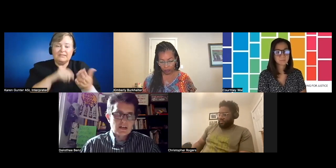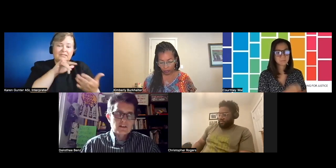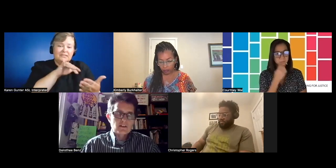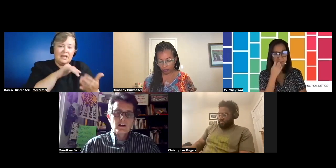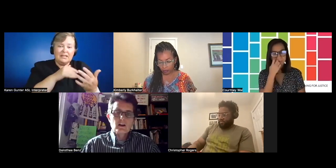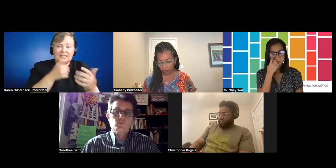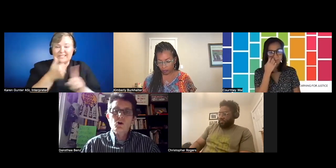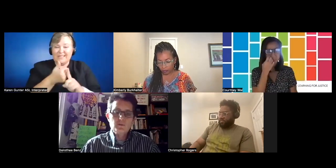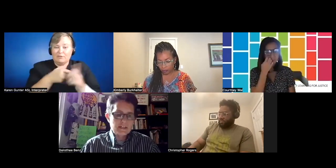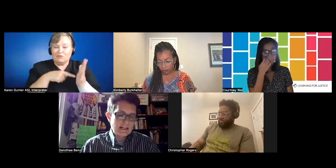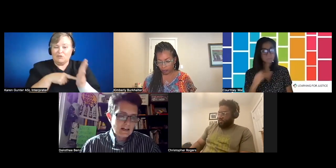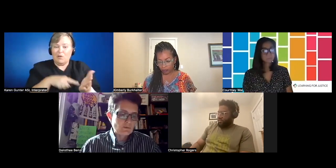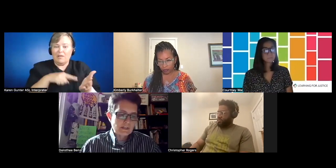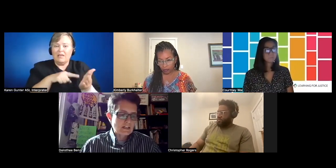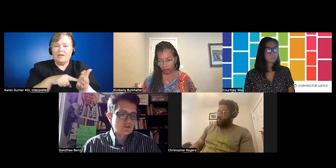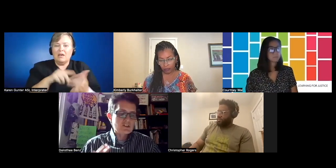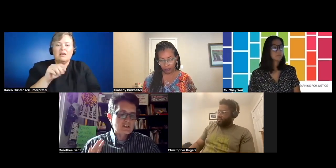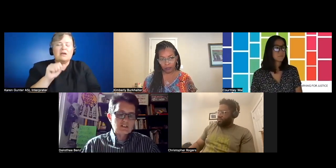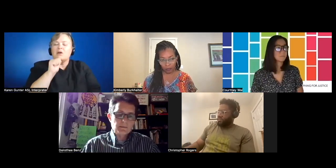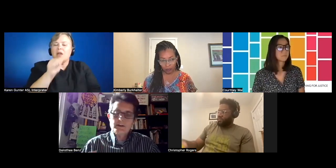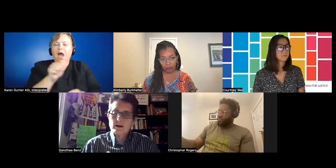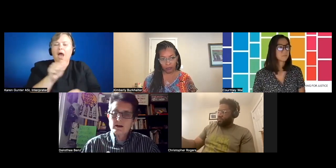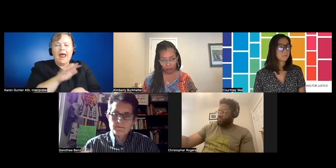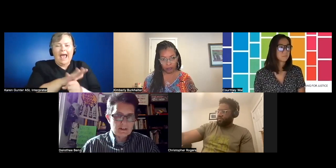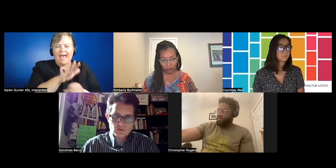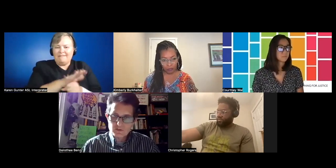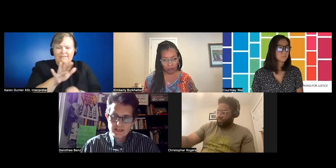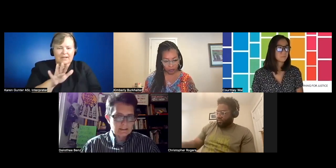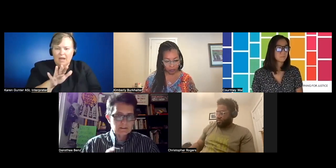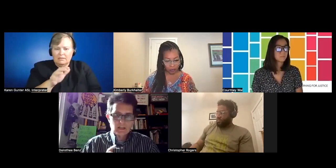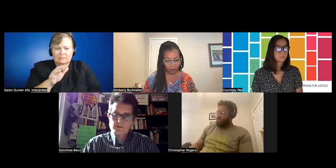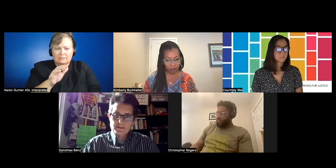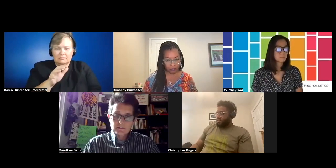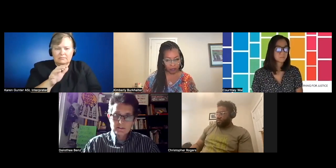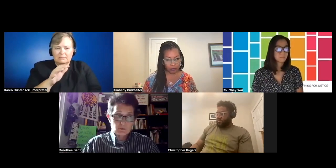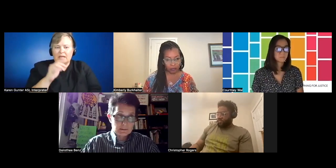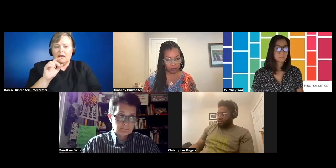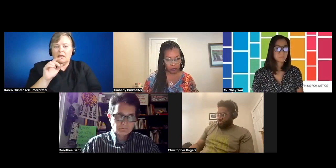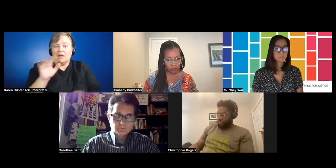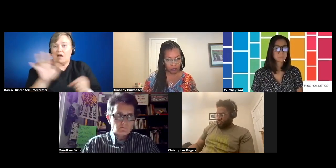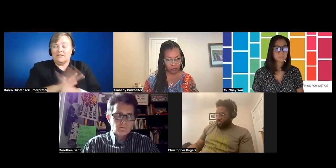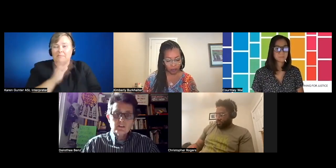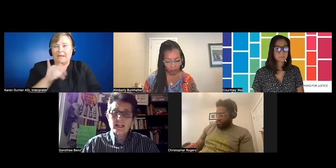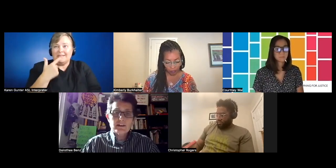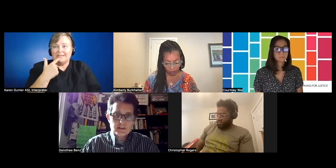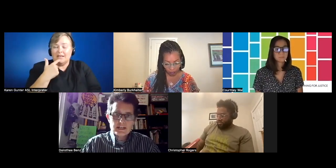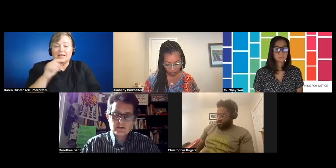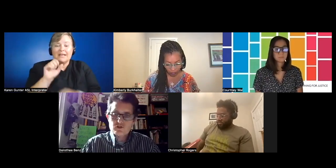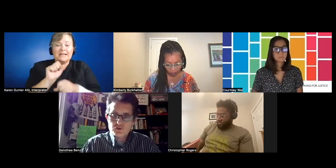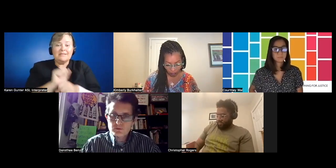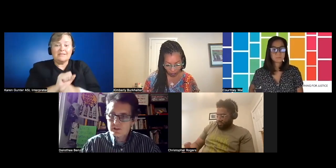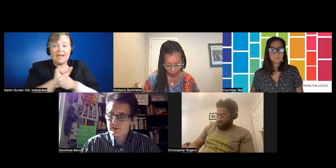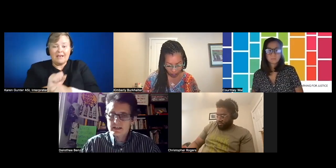showed, they are woefully inadequate. And I'll just sum it up by sort of saying a couple things. One, slavery